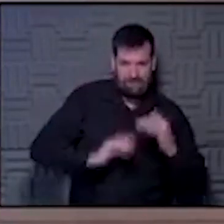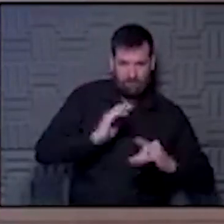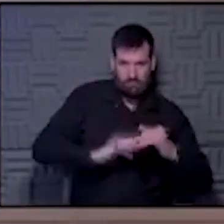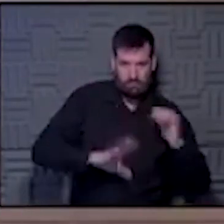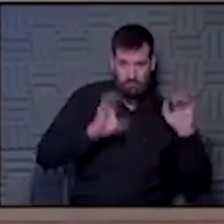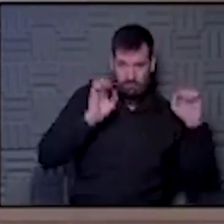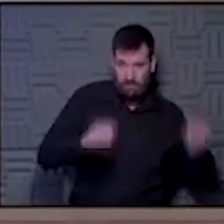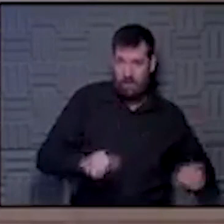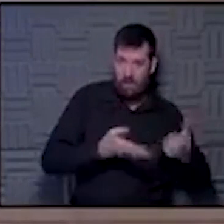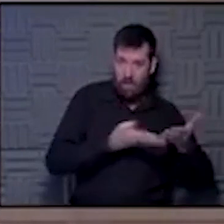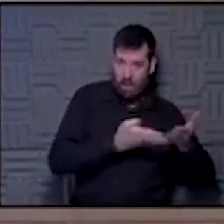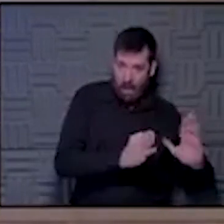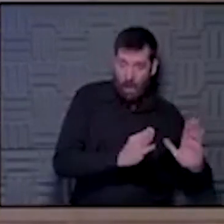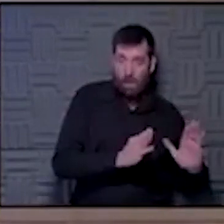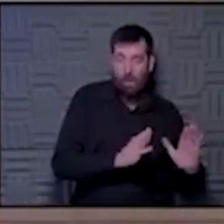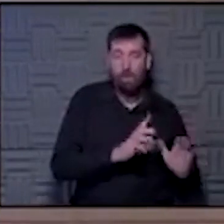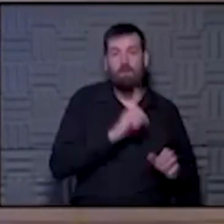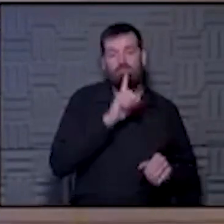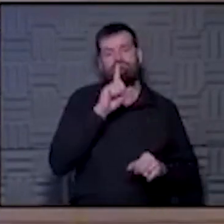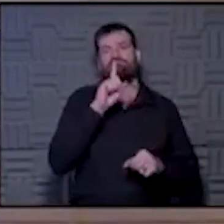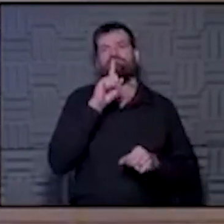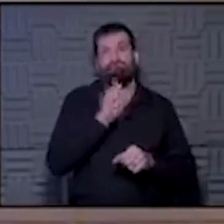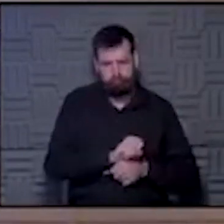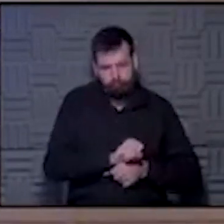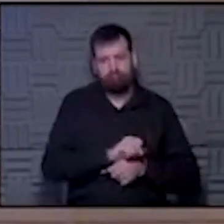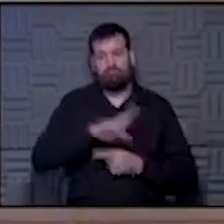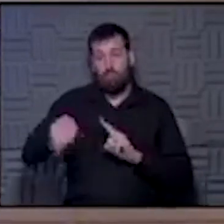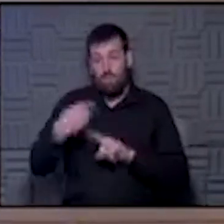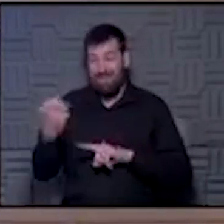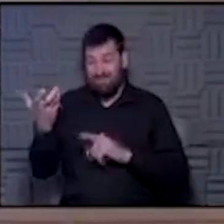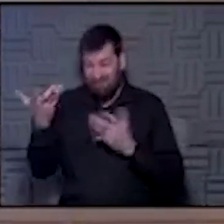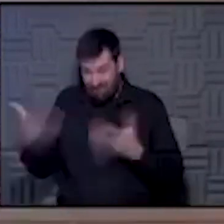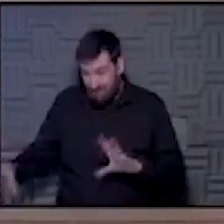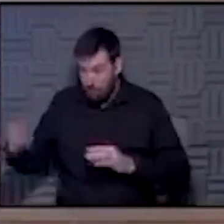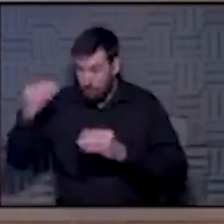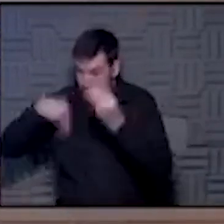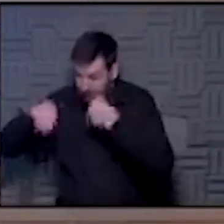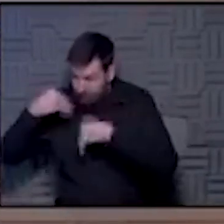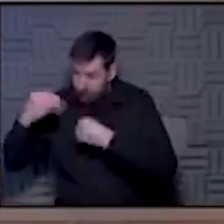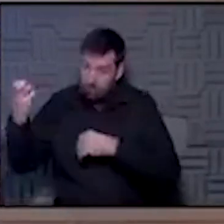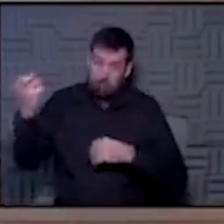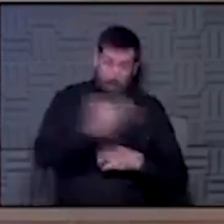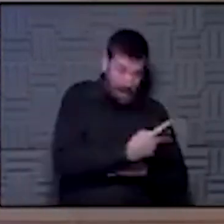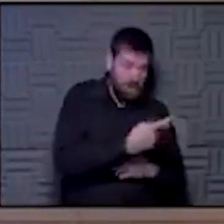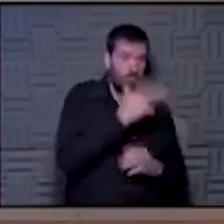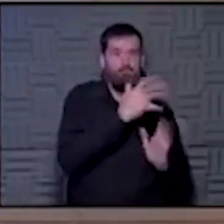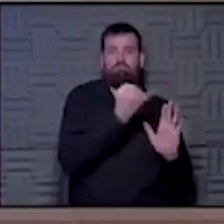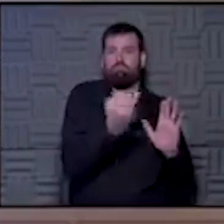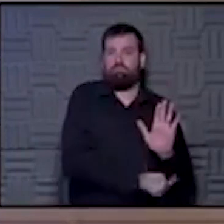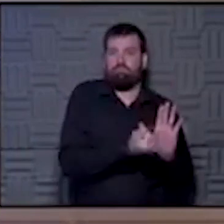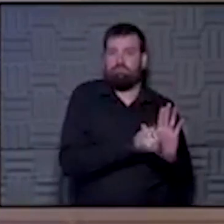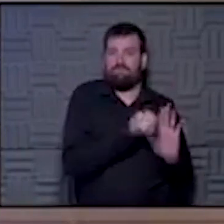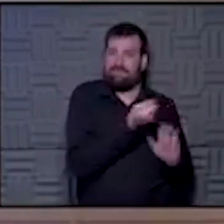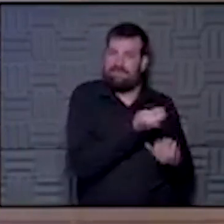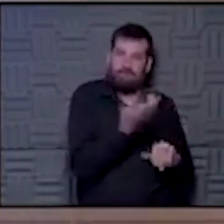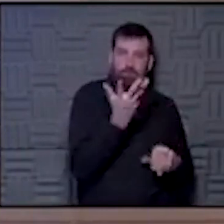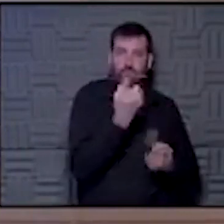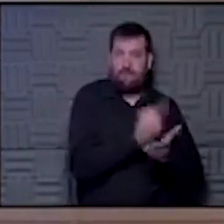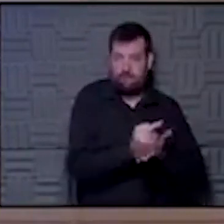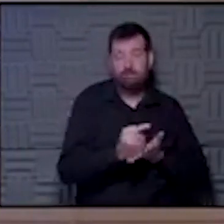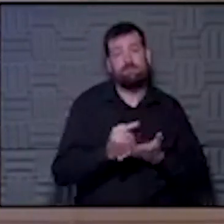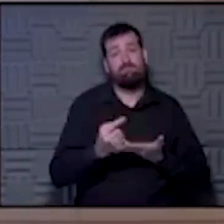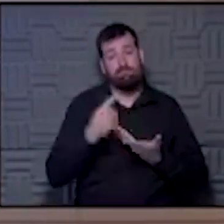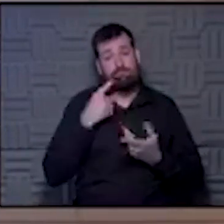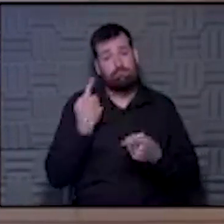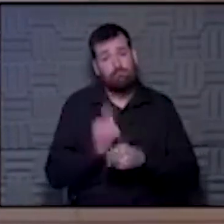I can almost guarantee that they will quarantine that person when they come back and put them on isolation for a couple of weeks. And probably that's the right